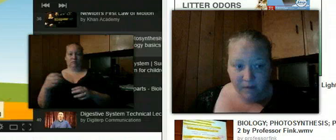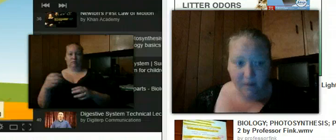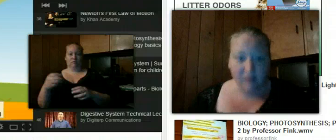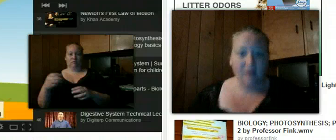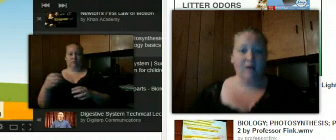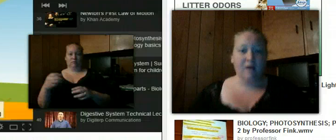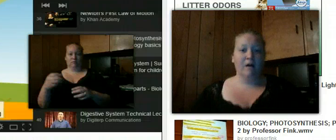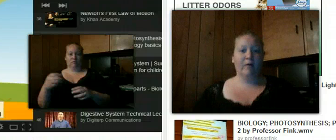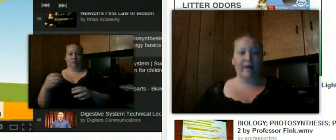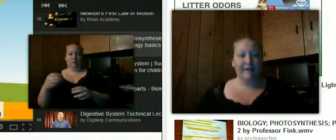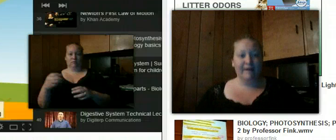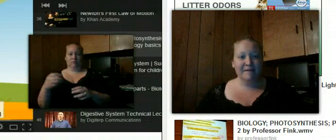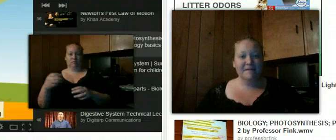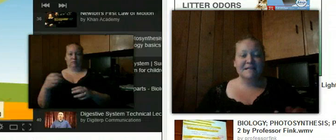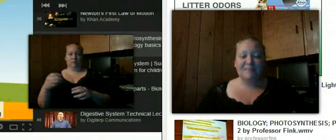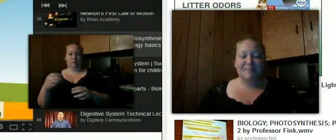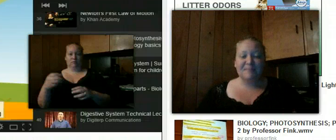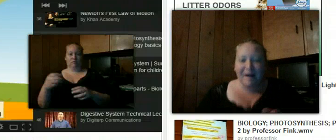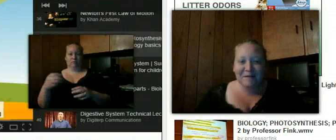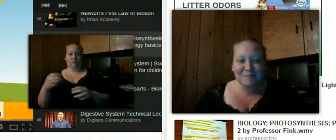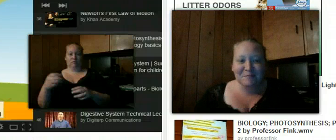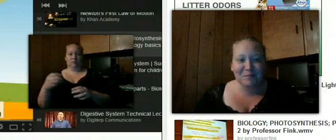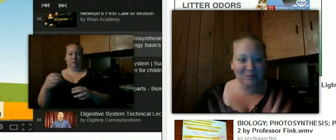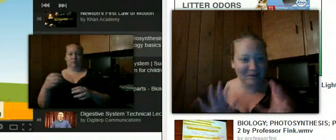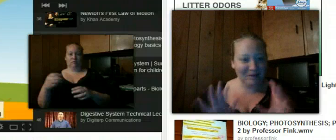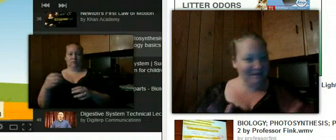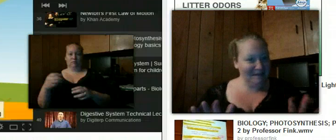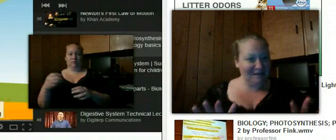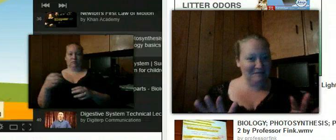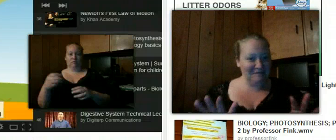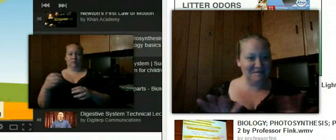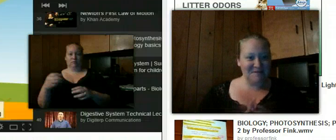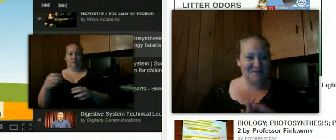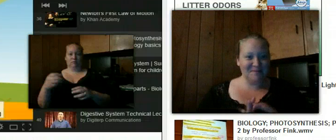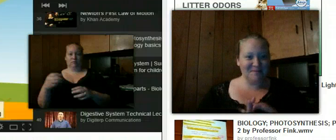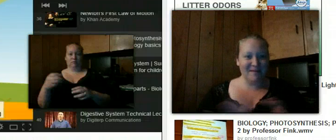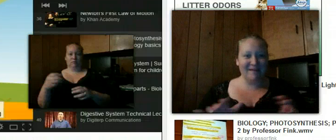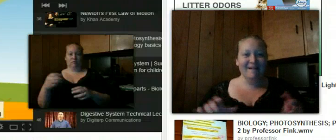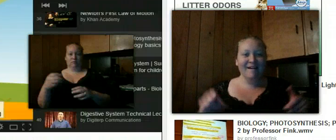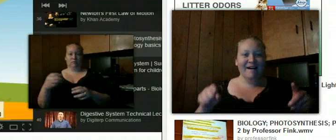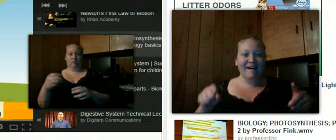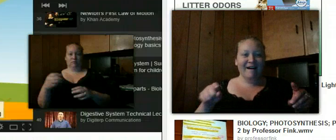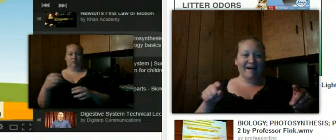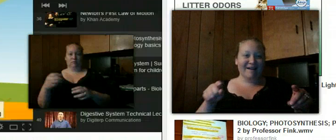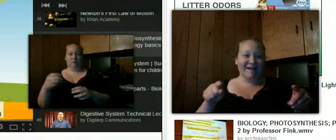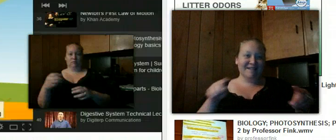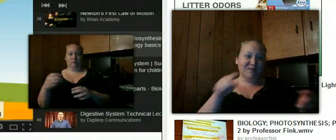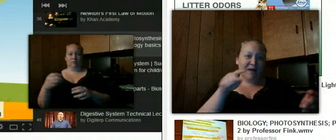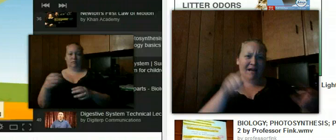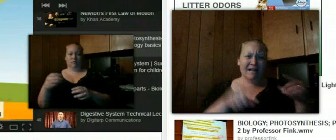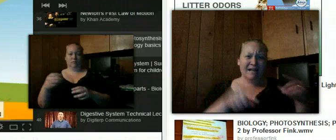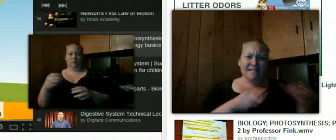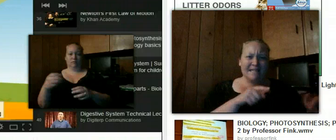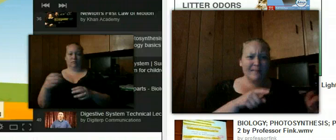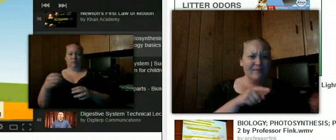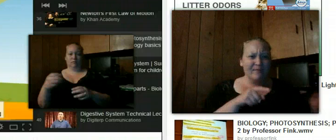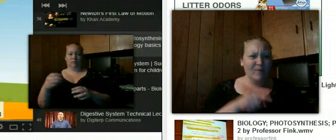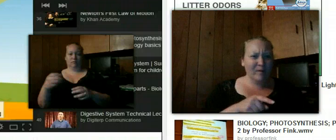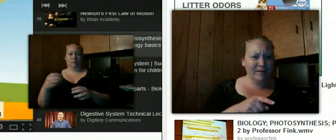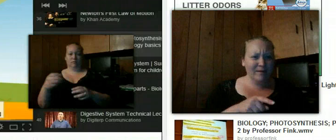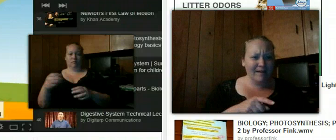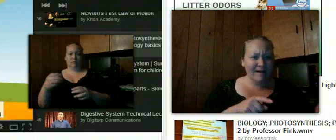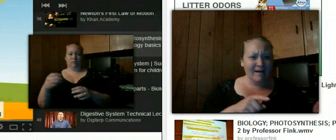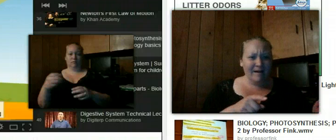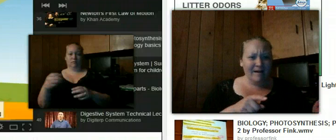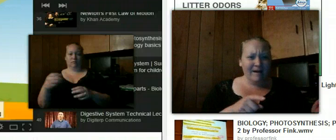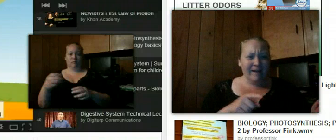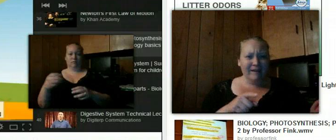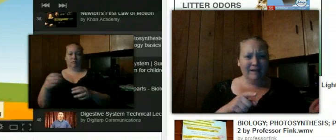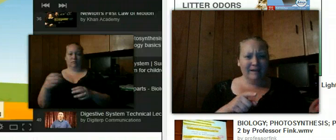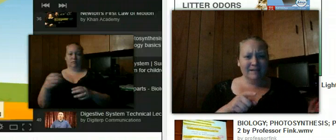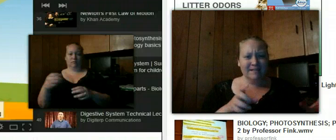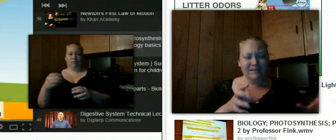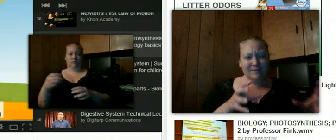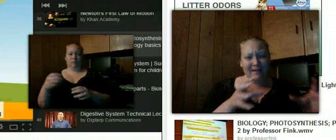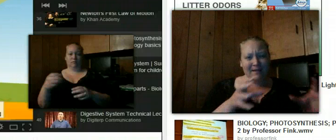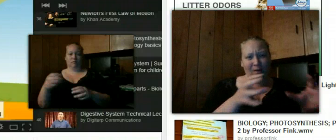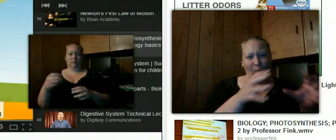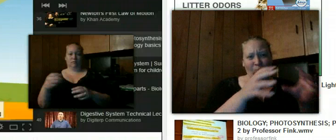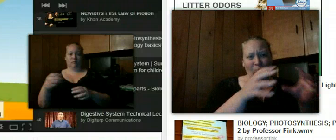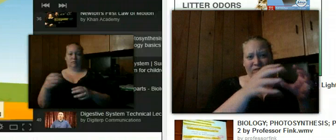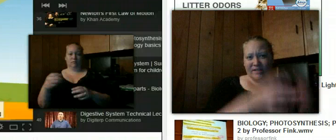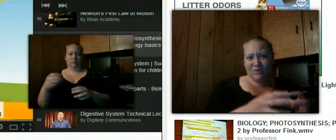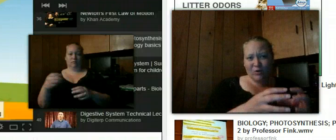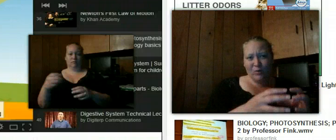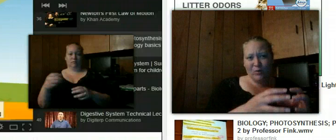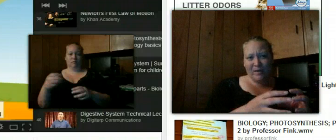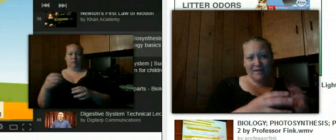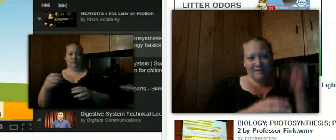and... Okay, this part really confused me, because you kind of had to set up a formula, because he was